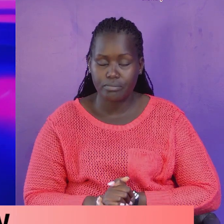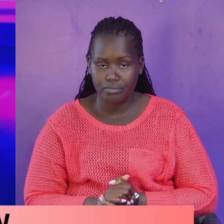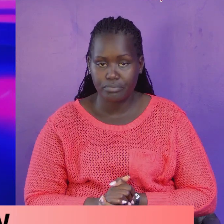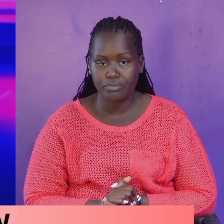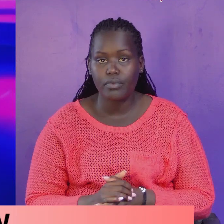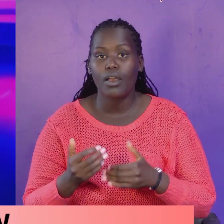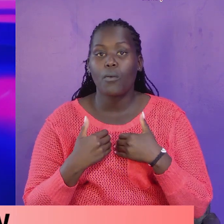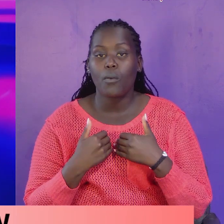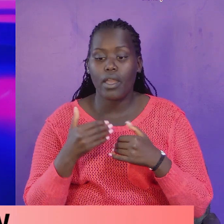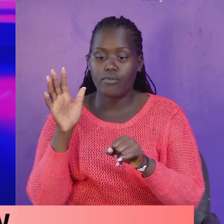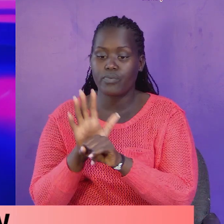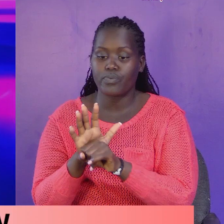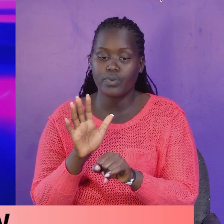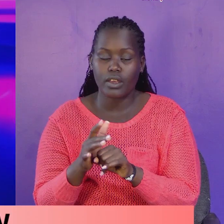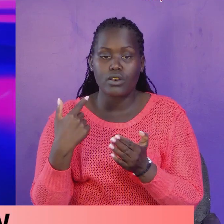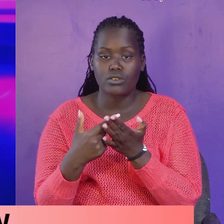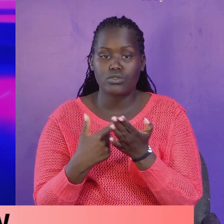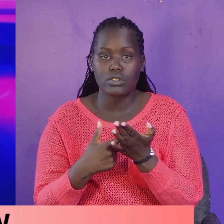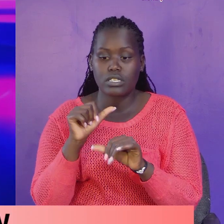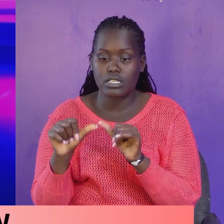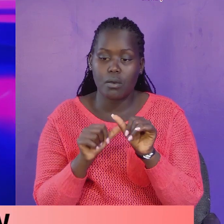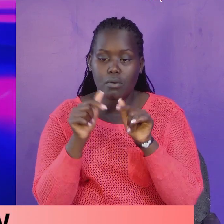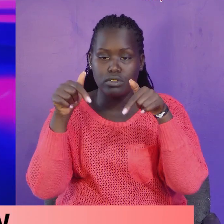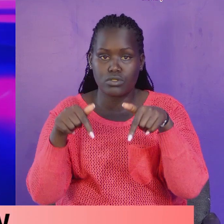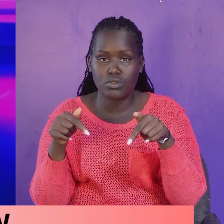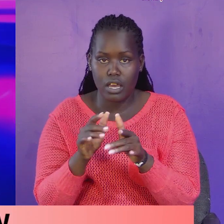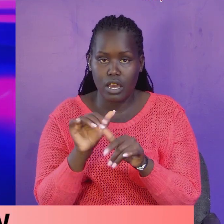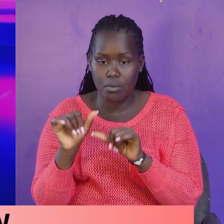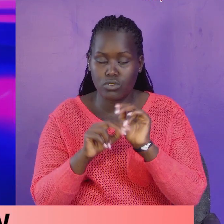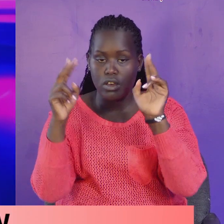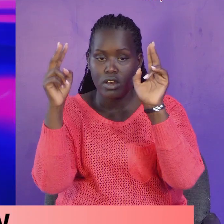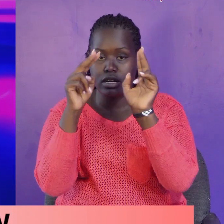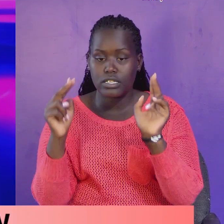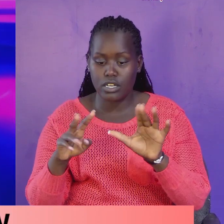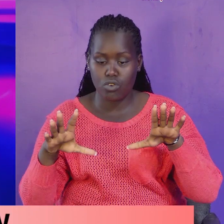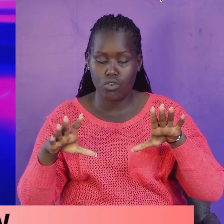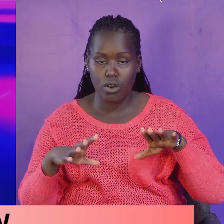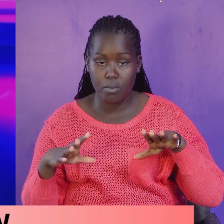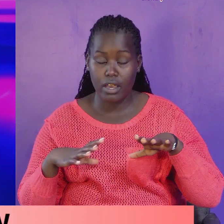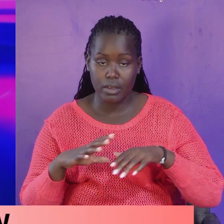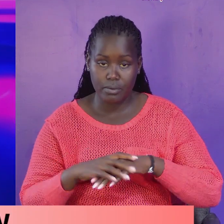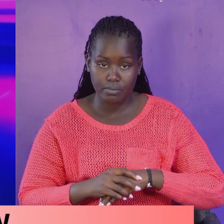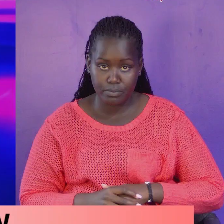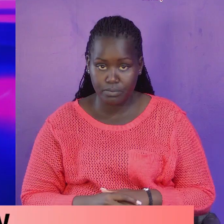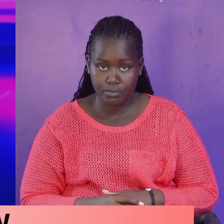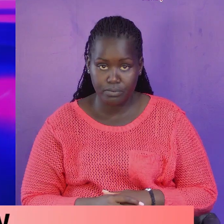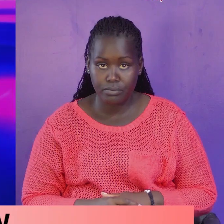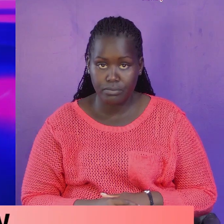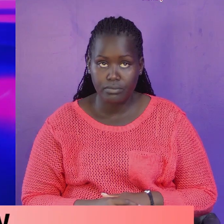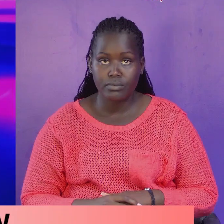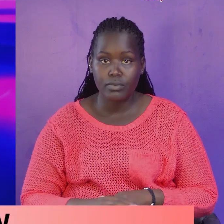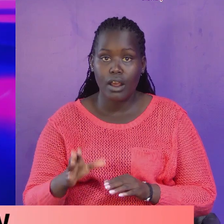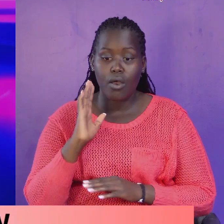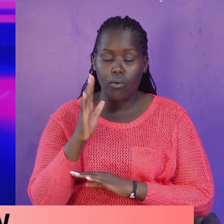0311980384. We have so much to talk about today. We are still on the international break, and of course, we will